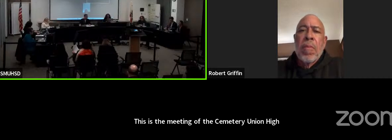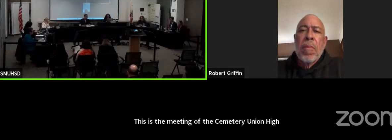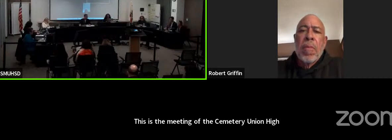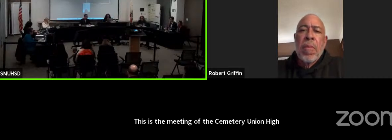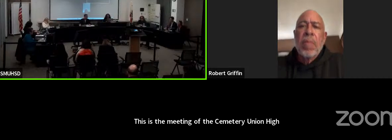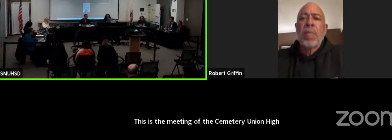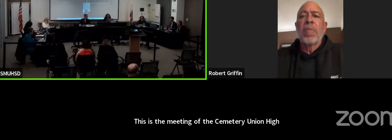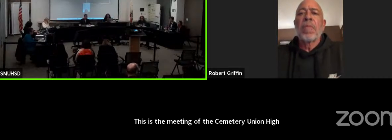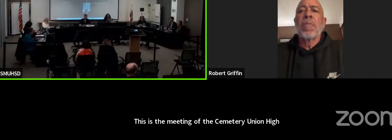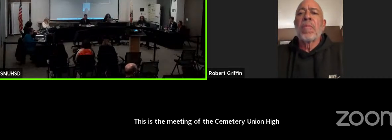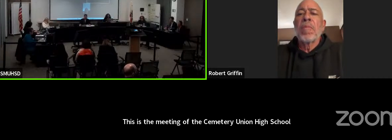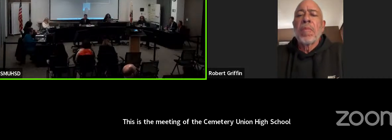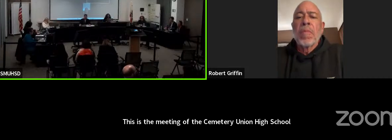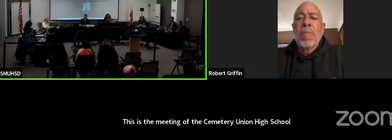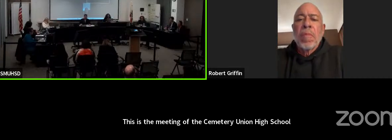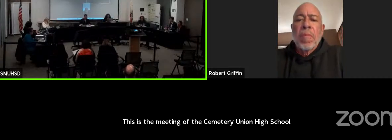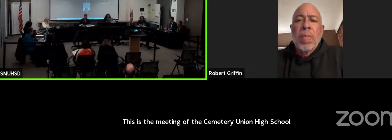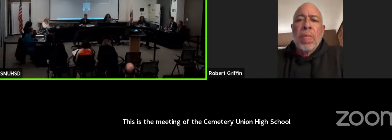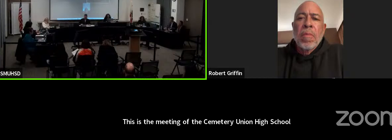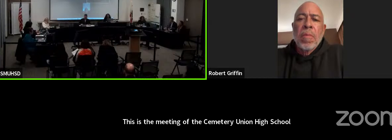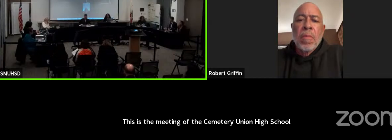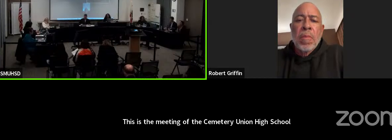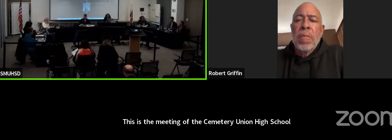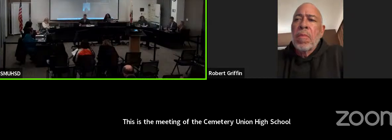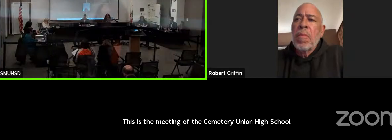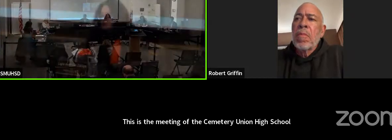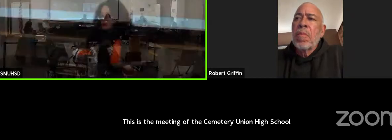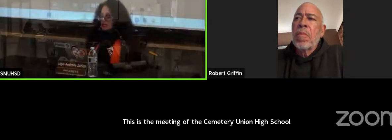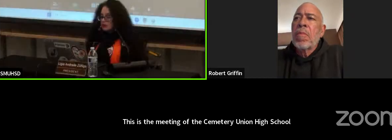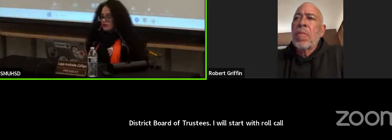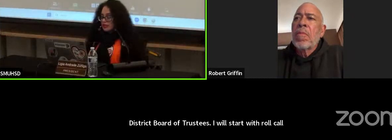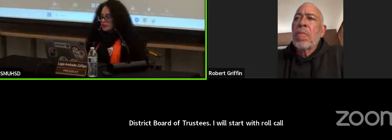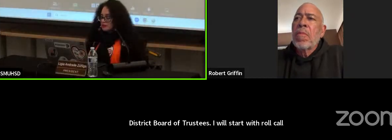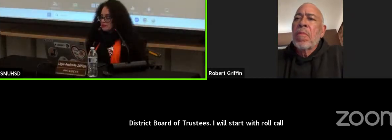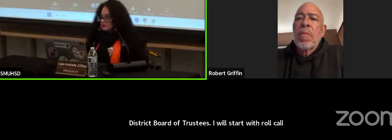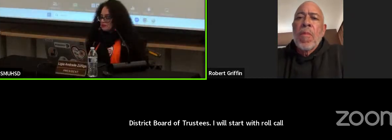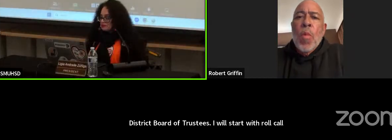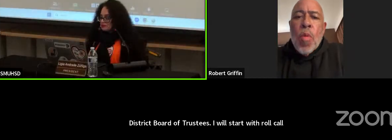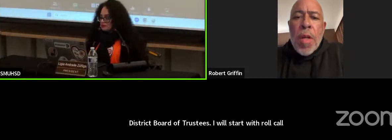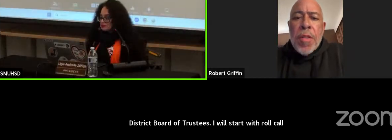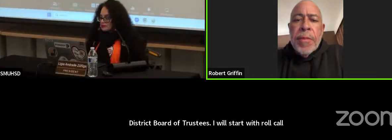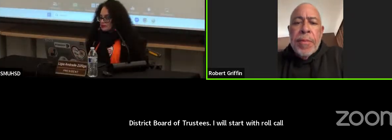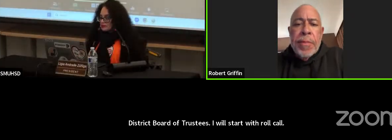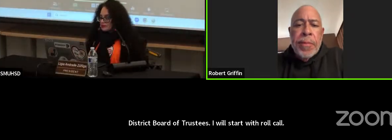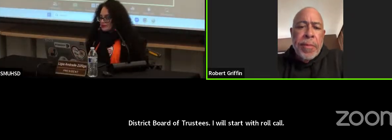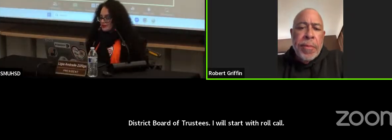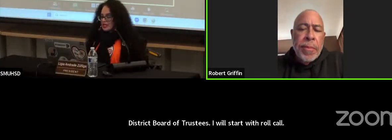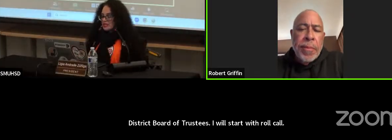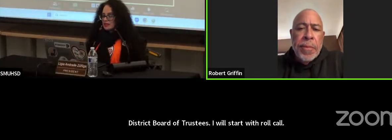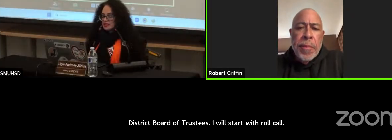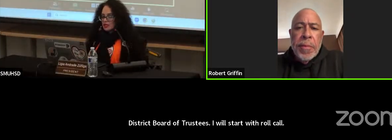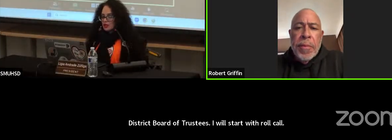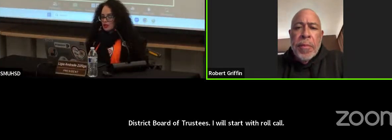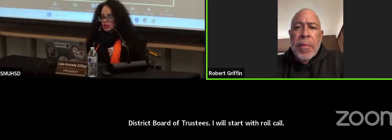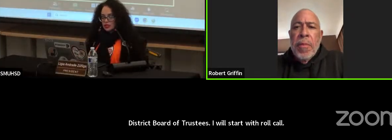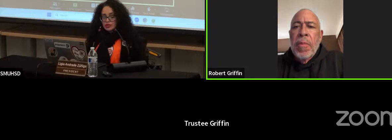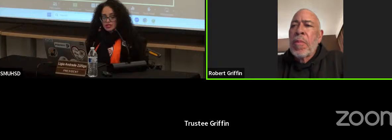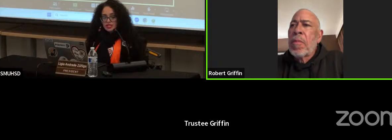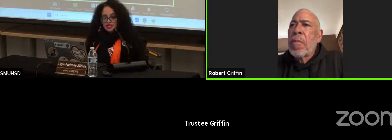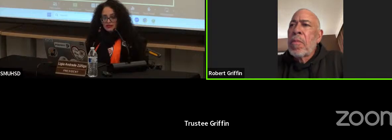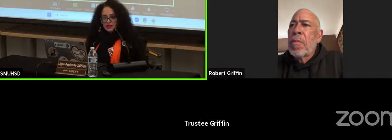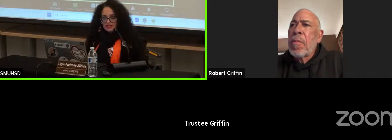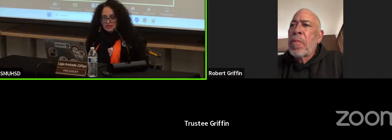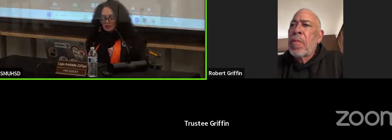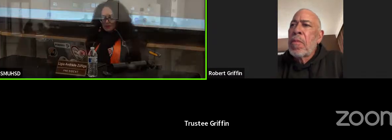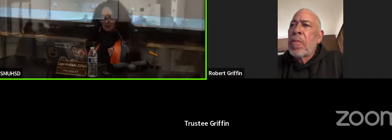Trustees. I will start with roll call. Trustee Griffin. Present. Thank you.